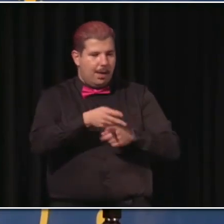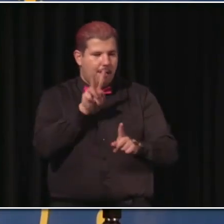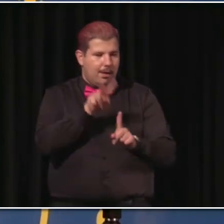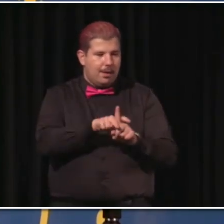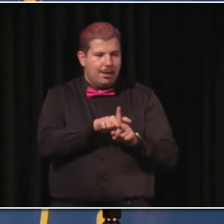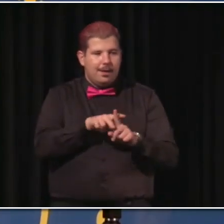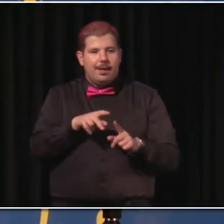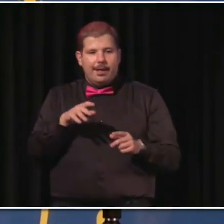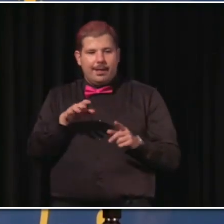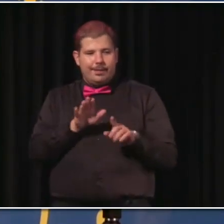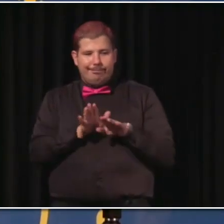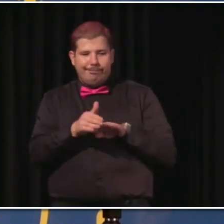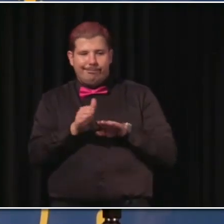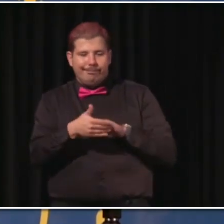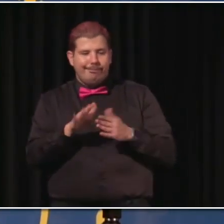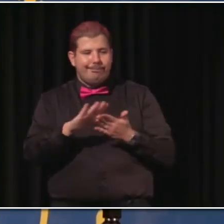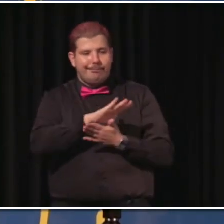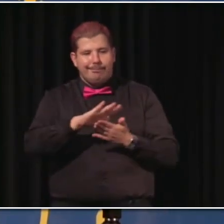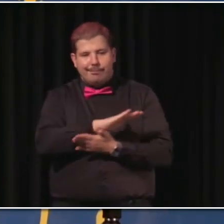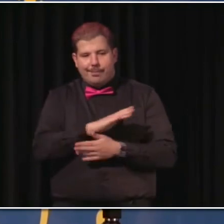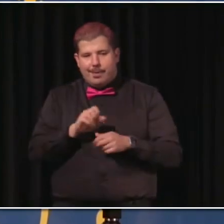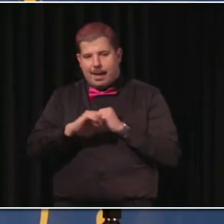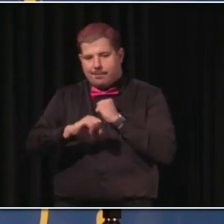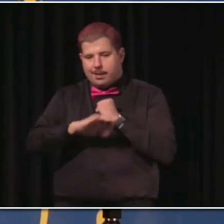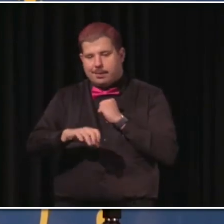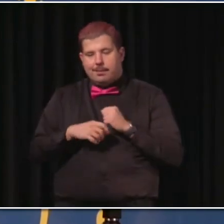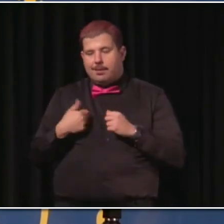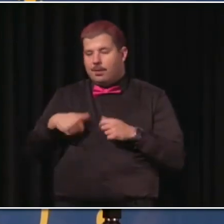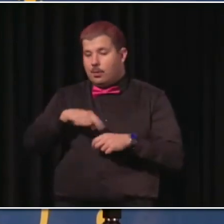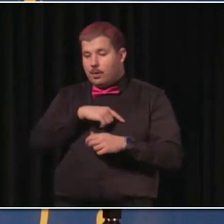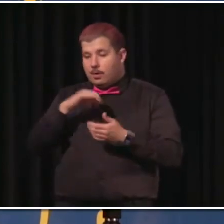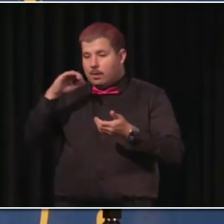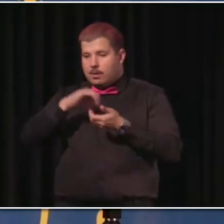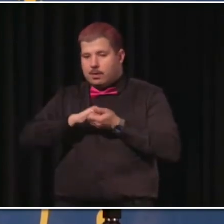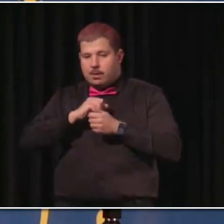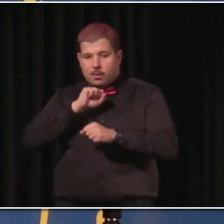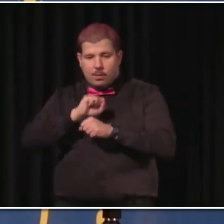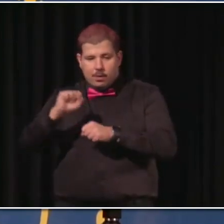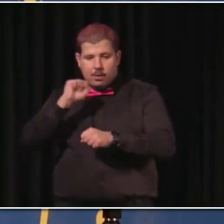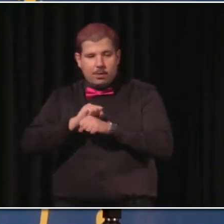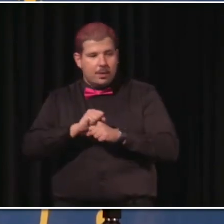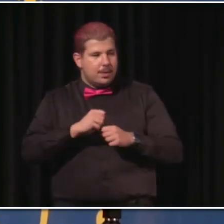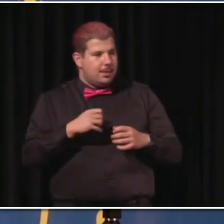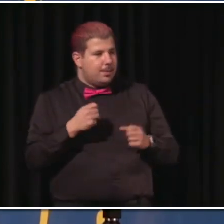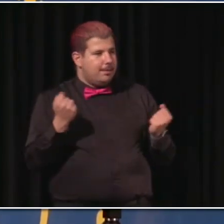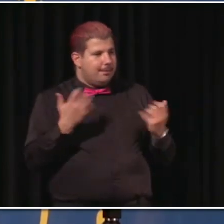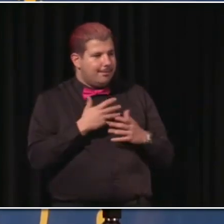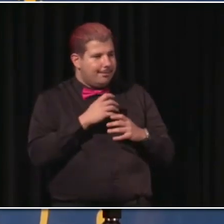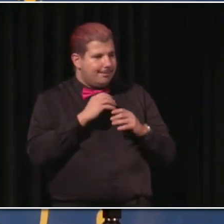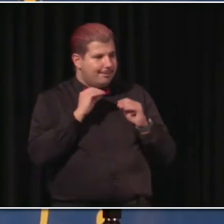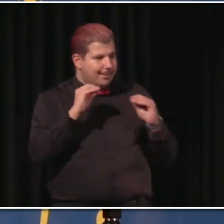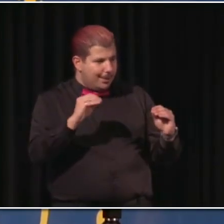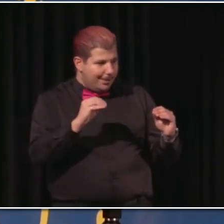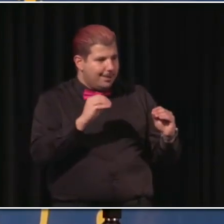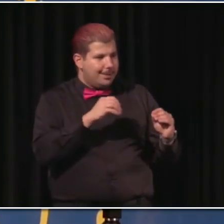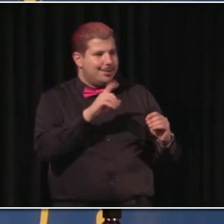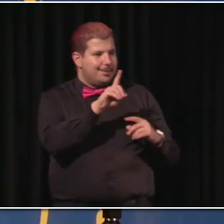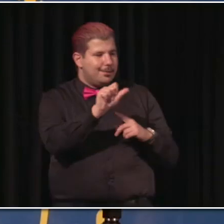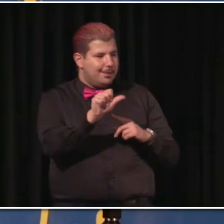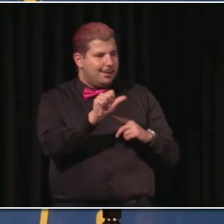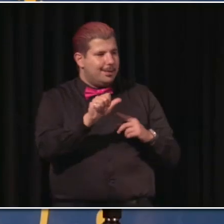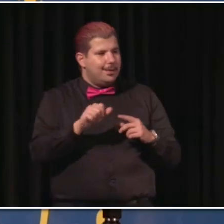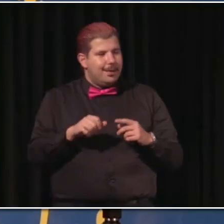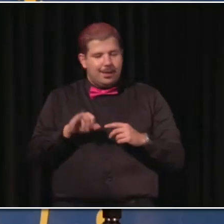advertising. We will work with our fierce district attorneys and the insurance commissioner